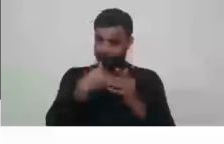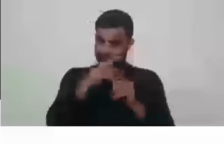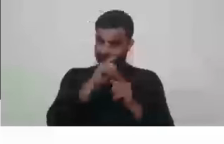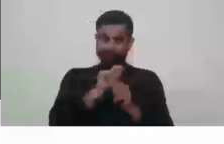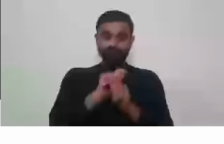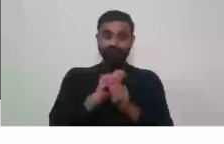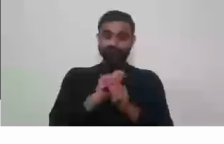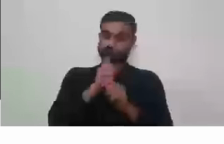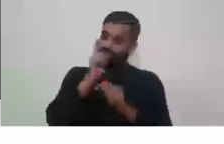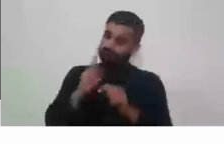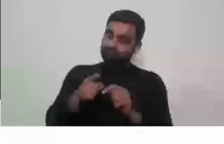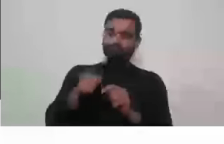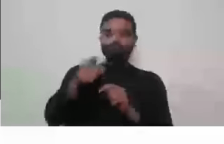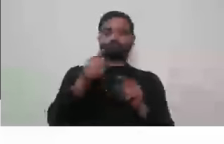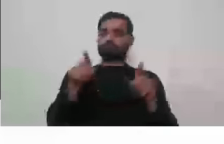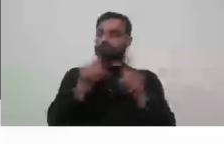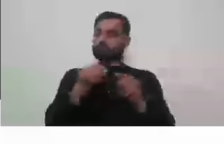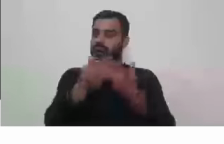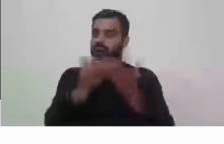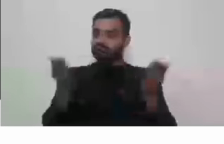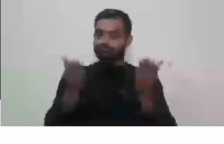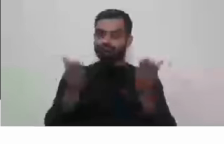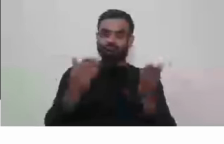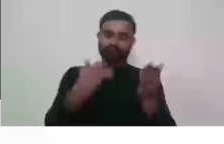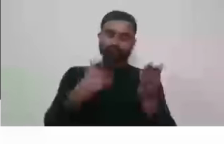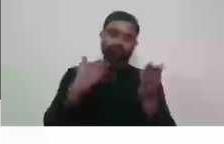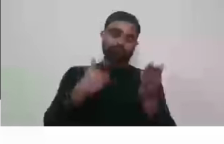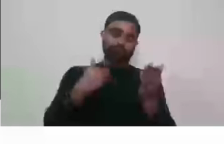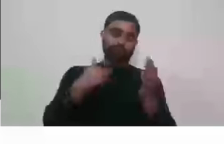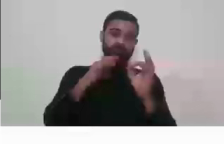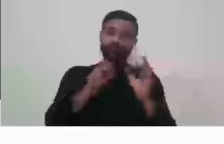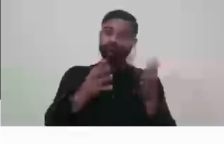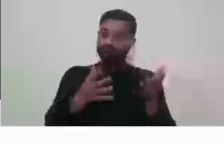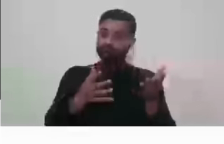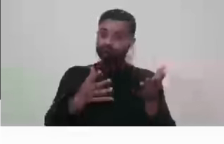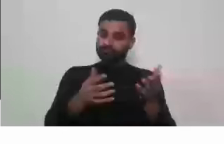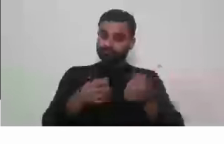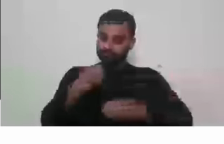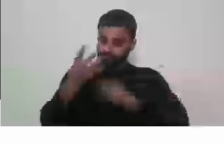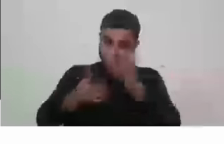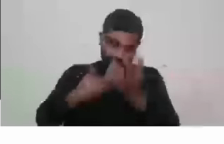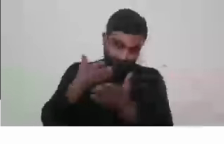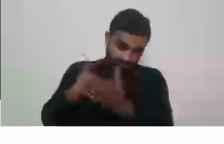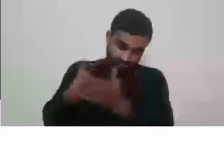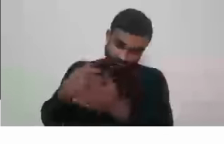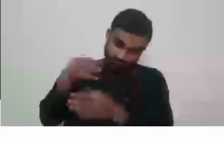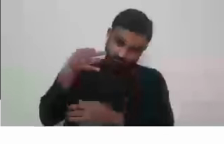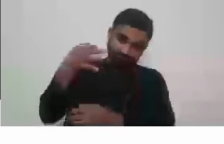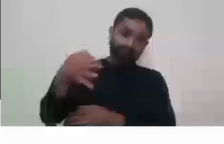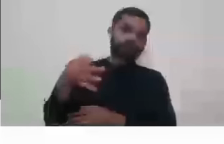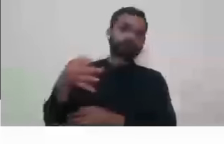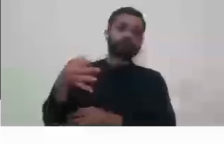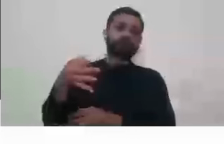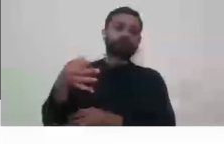Not necessarily it should work for you. And I'm really happy that you are willing to explore this challenge future in the